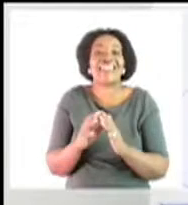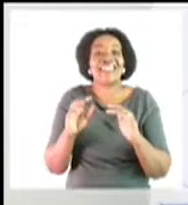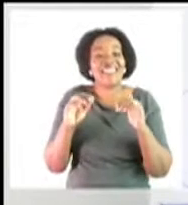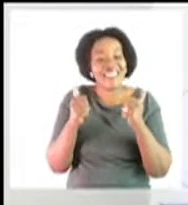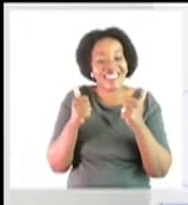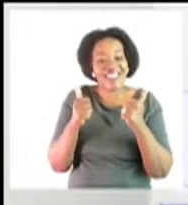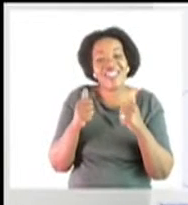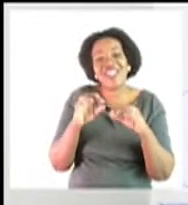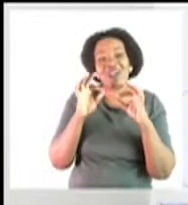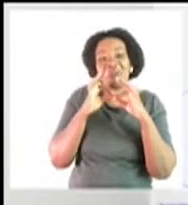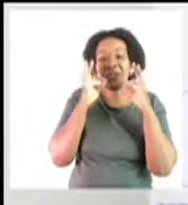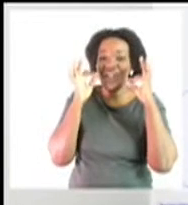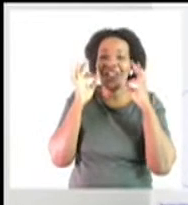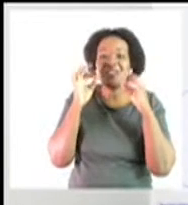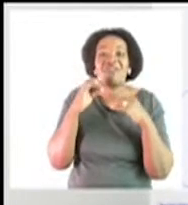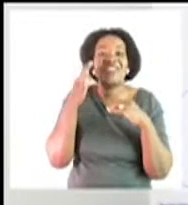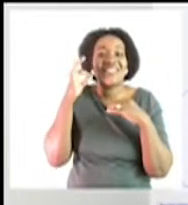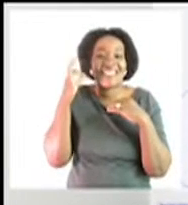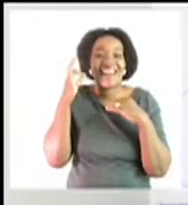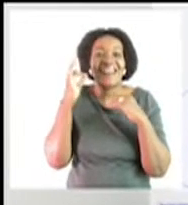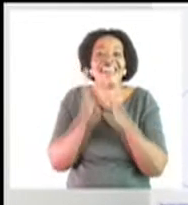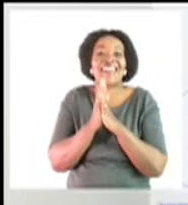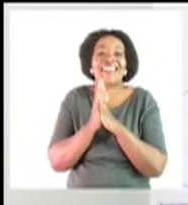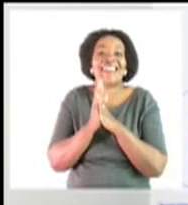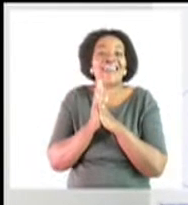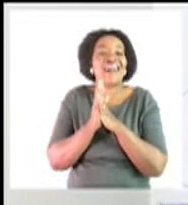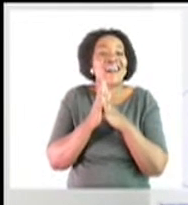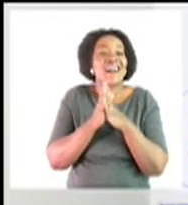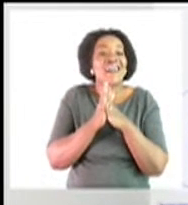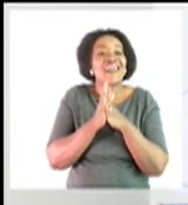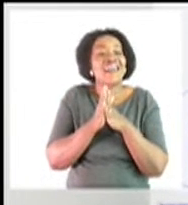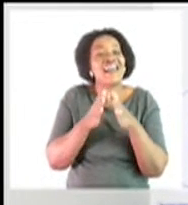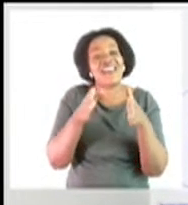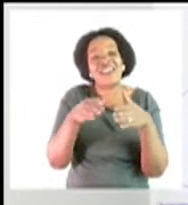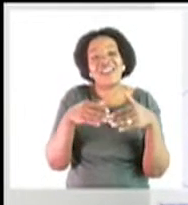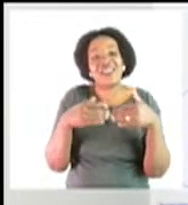was a lovely song indeed. Now we have come to the end of our